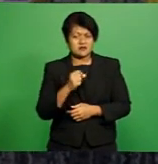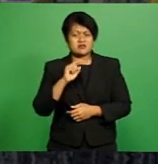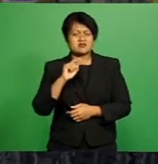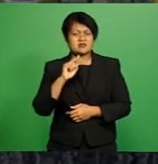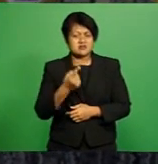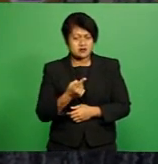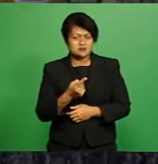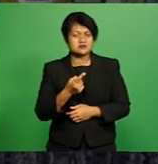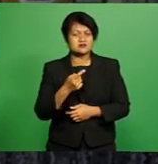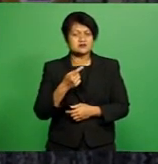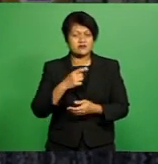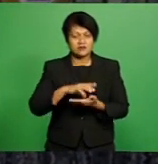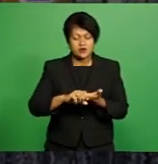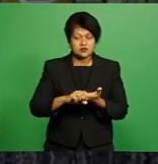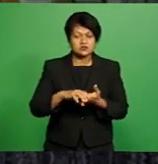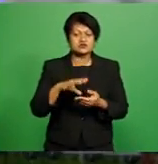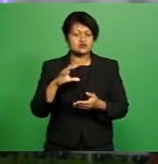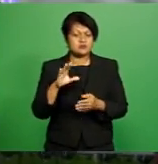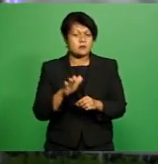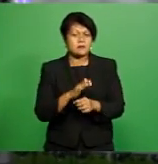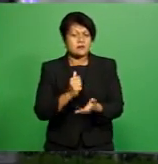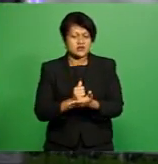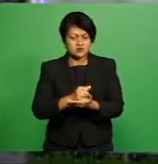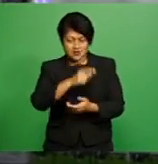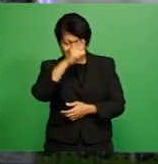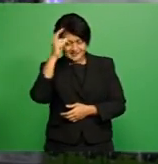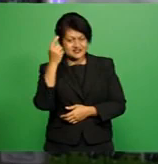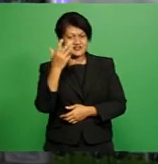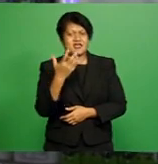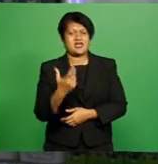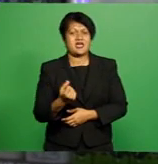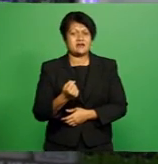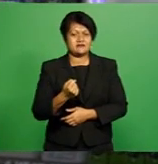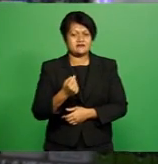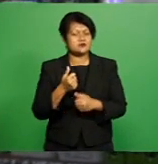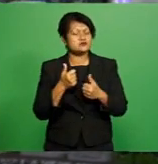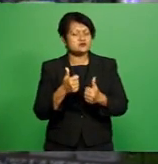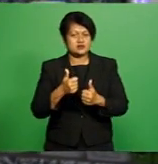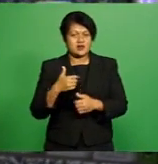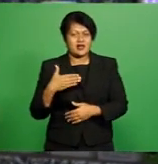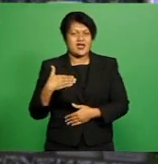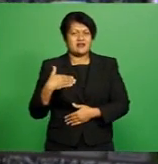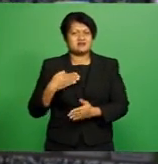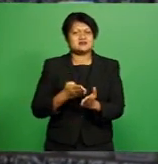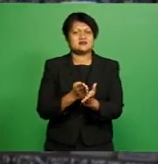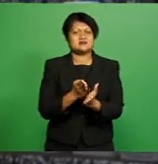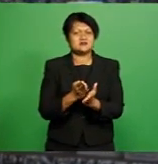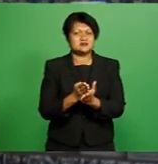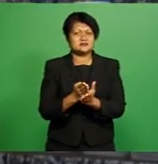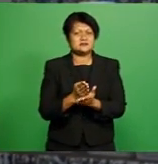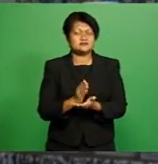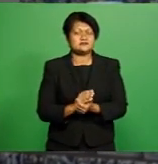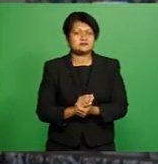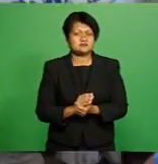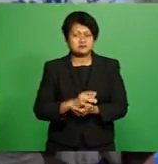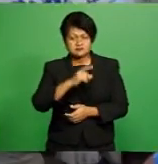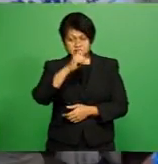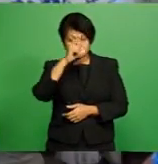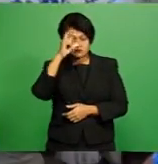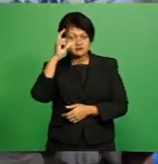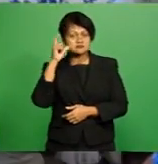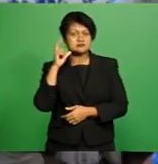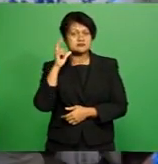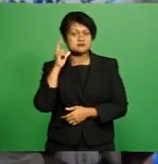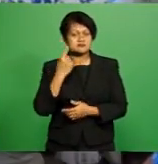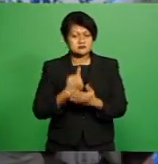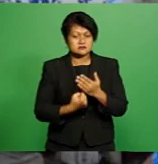the nurses are fully equipped to provide efficient health services. Our members and nurses who were affected, whether